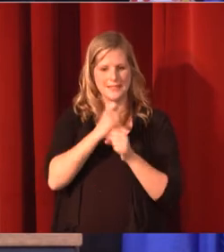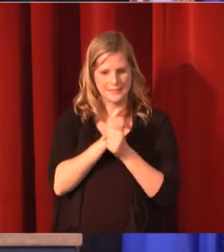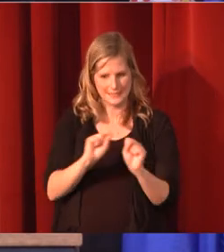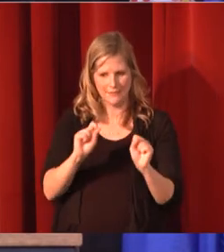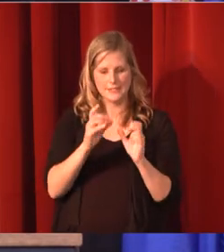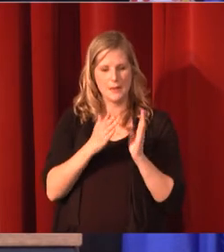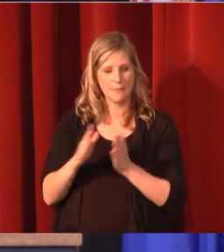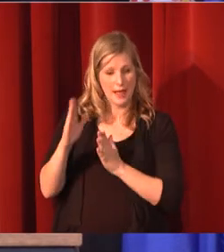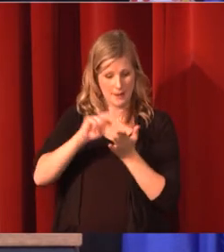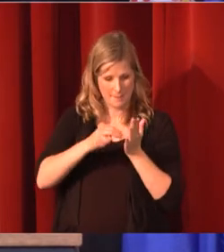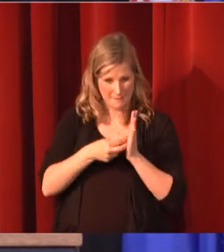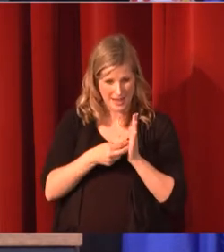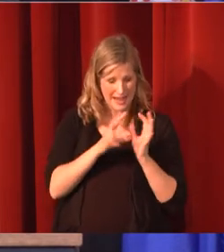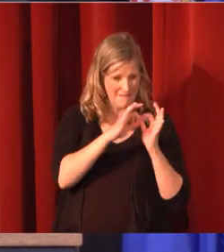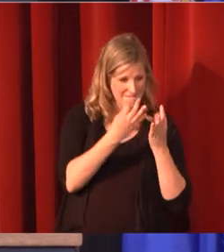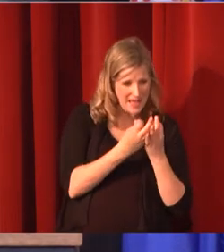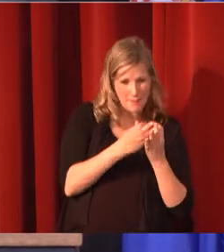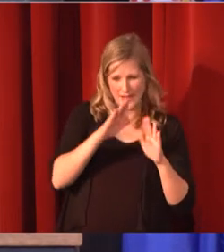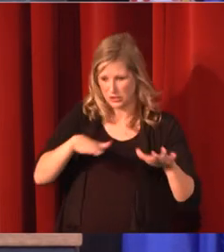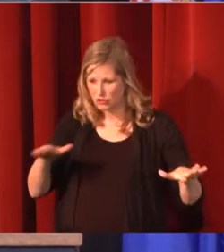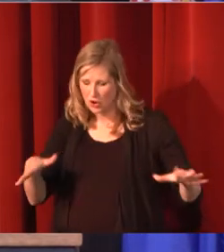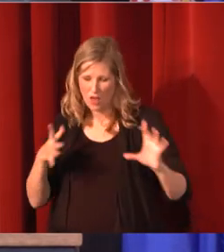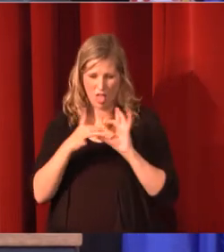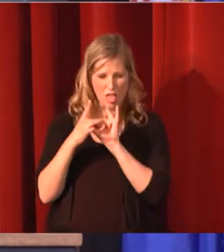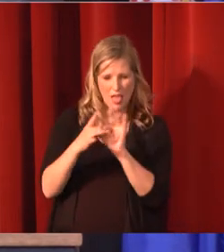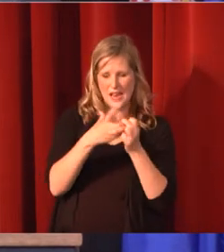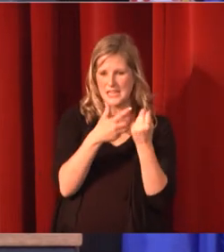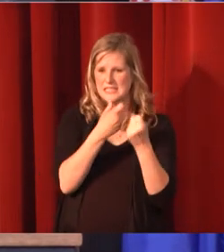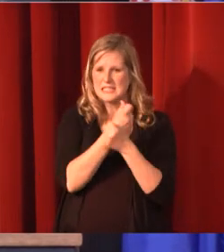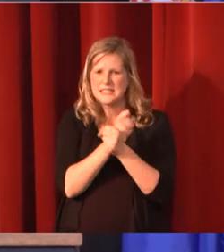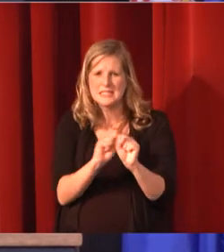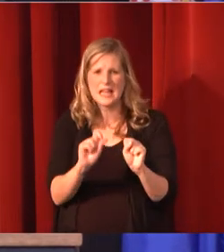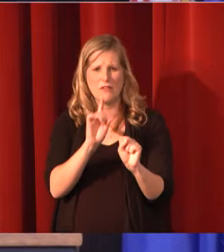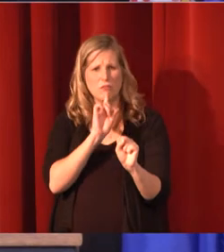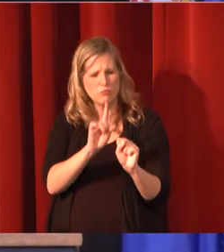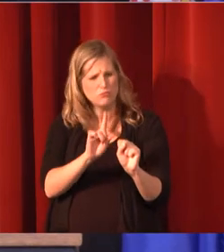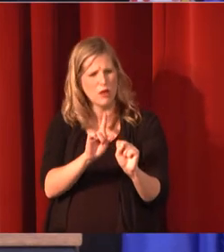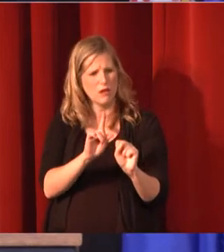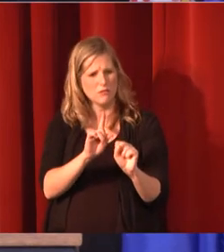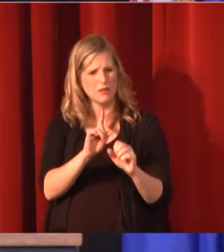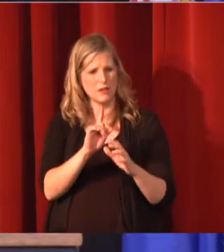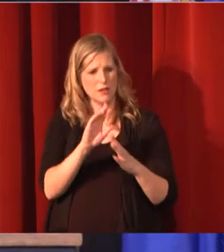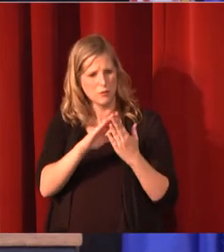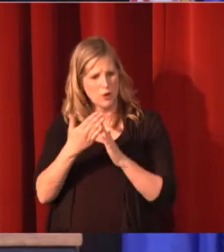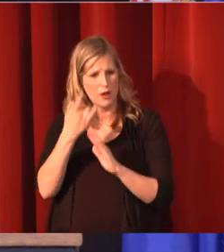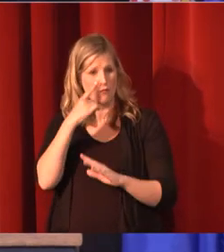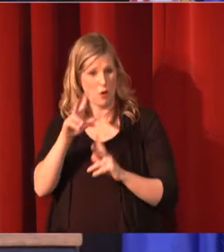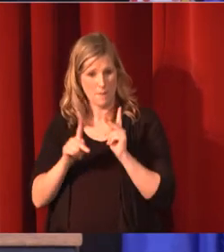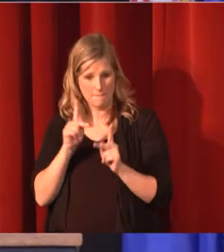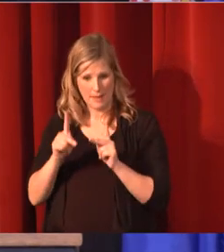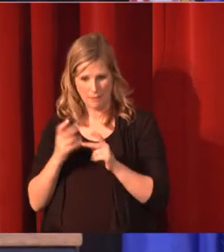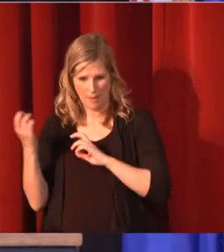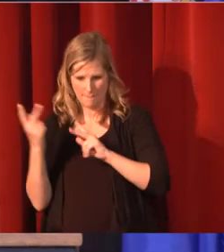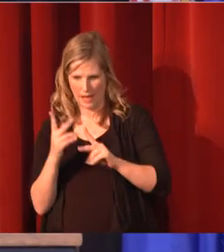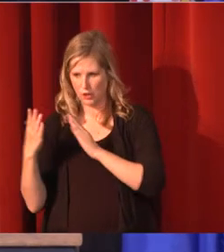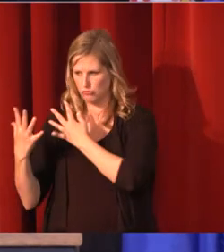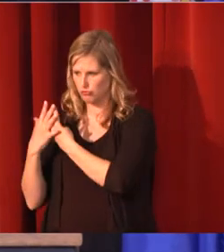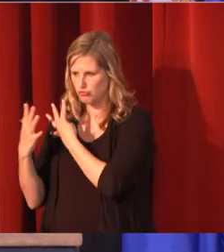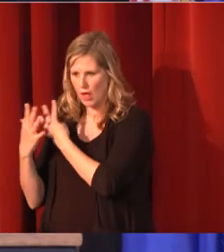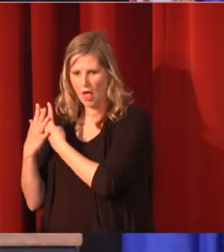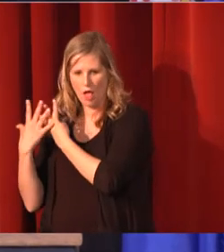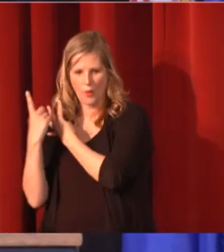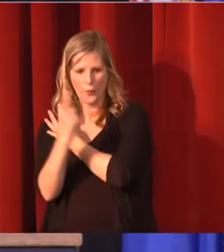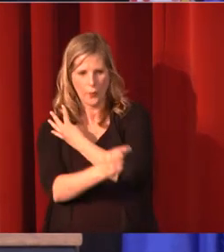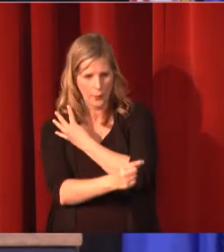children and families to opportunity creating a safe nurturing community for people returning from incarceration and investing in the